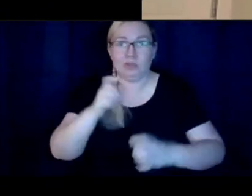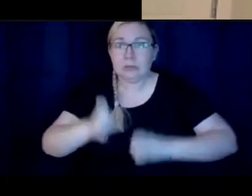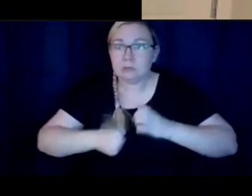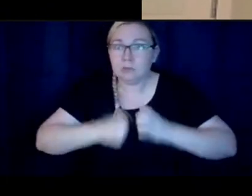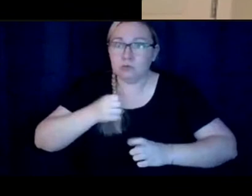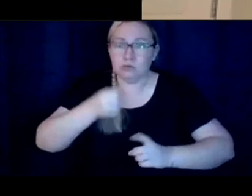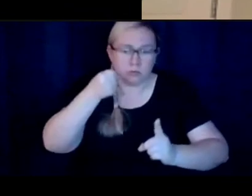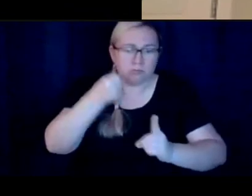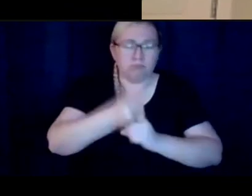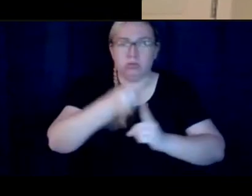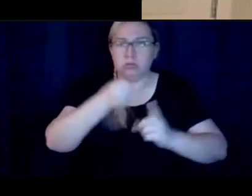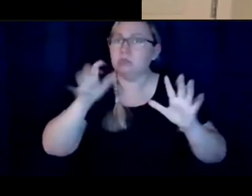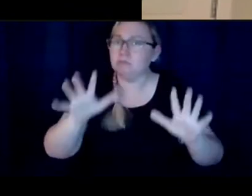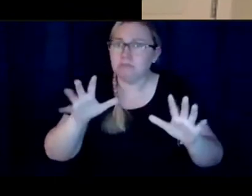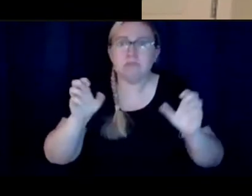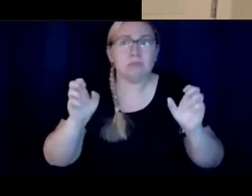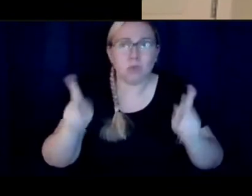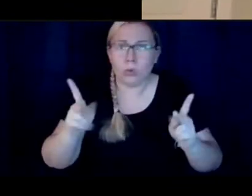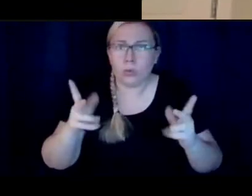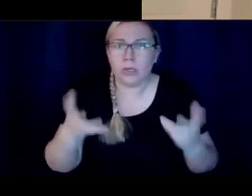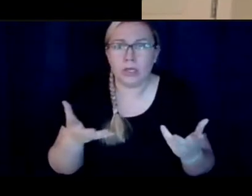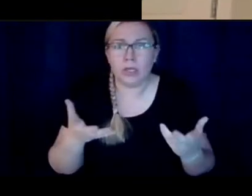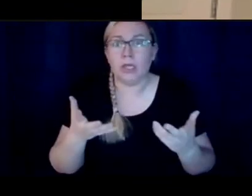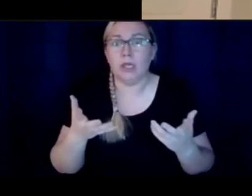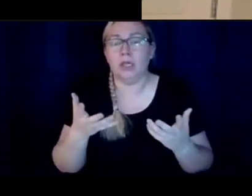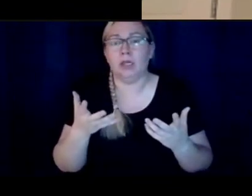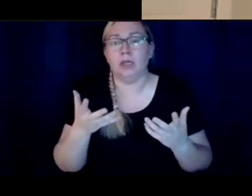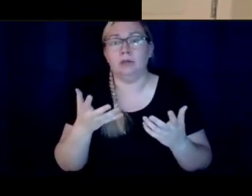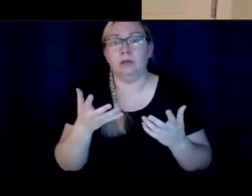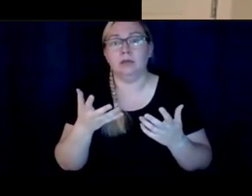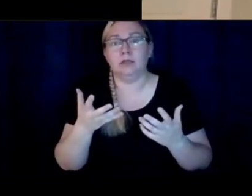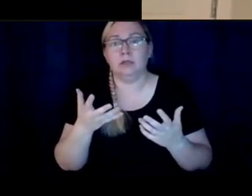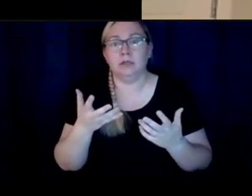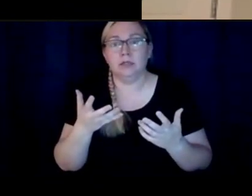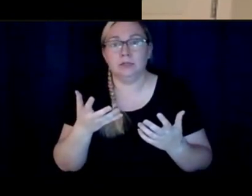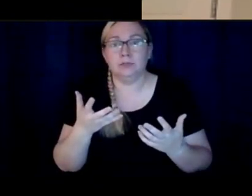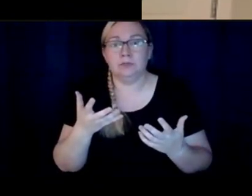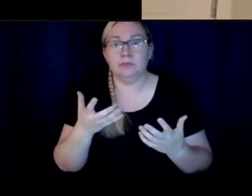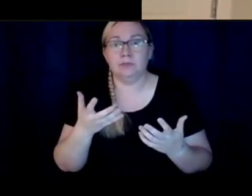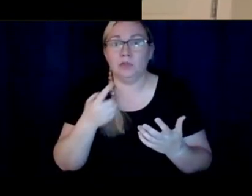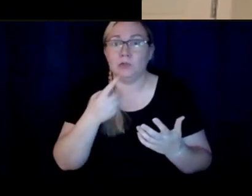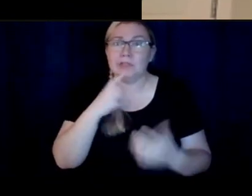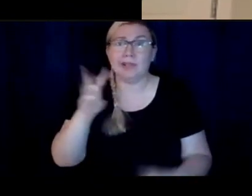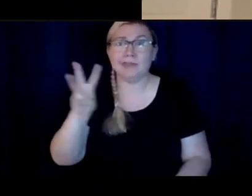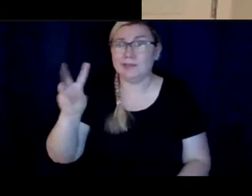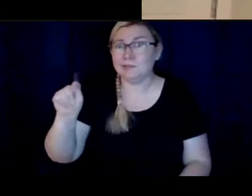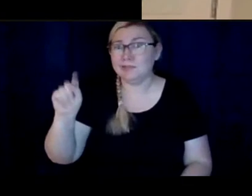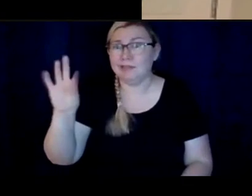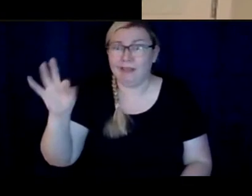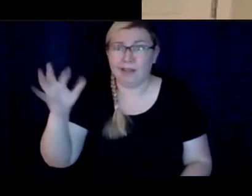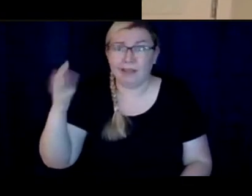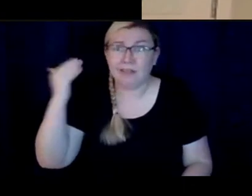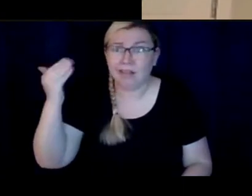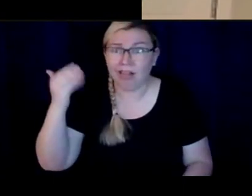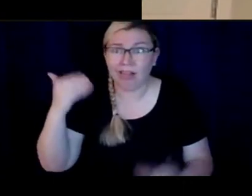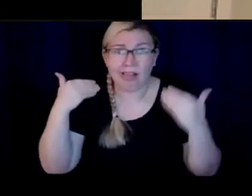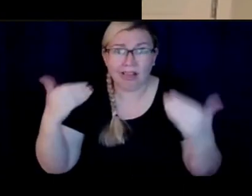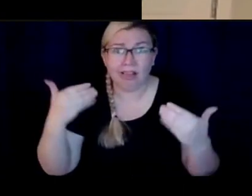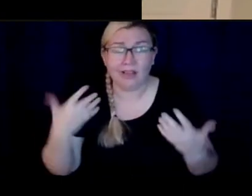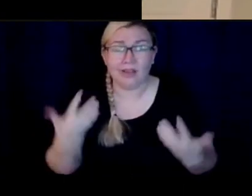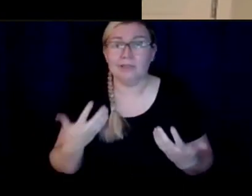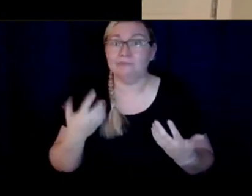You know, it's okay to be kind of like, you know, say like, you know, WTF, like, you know,